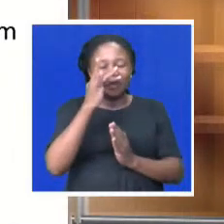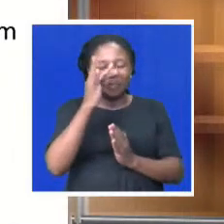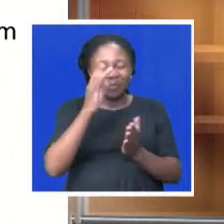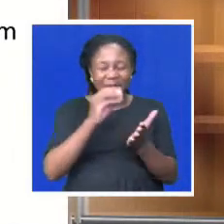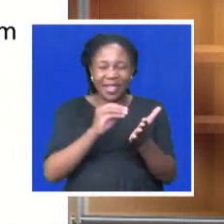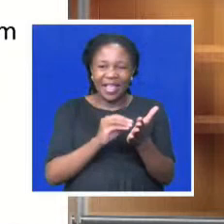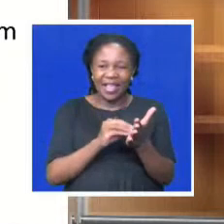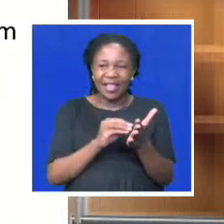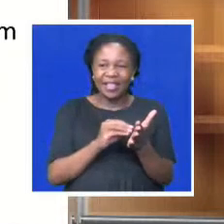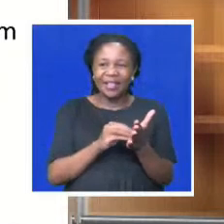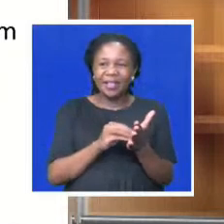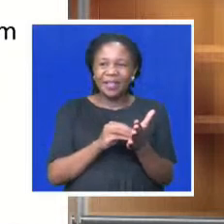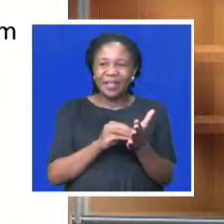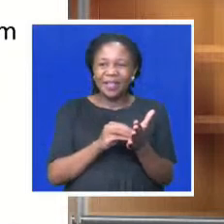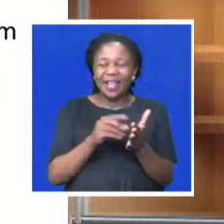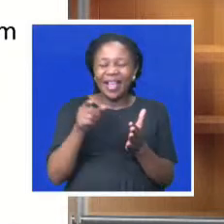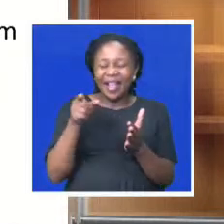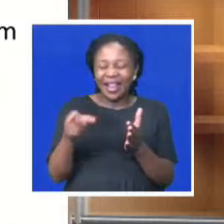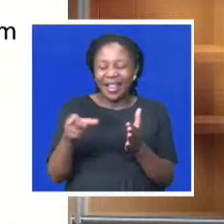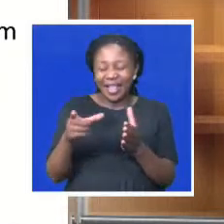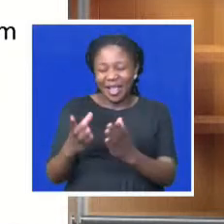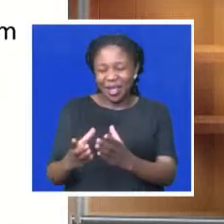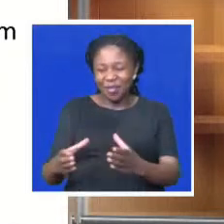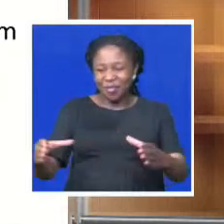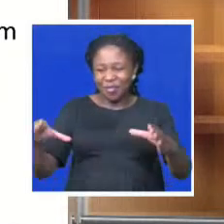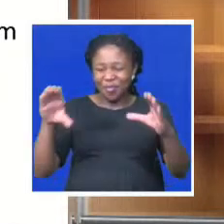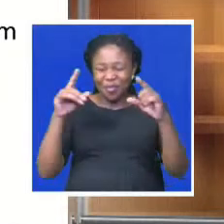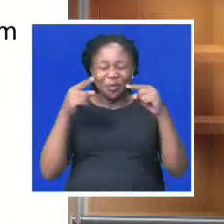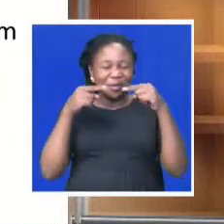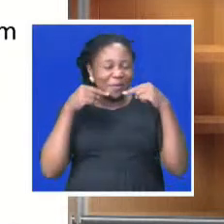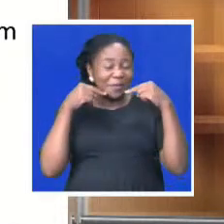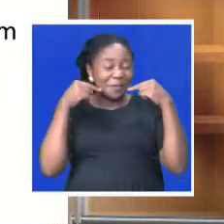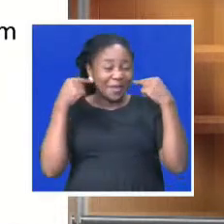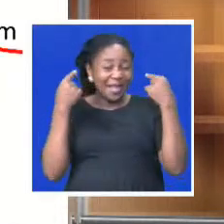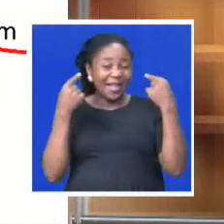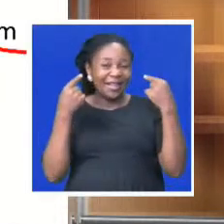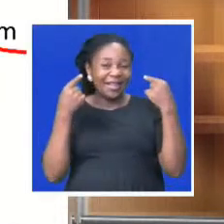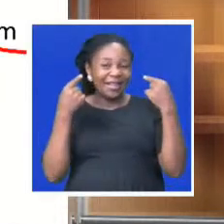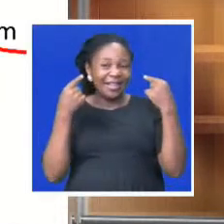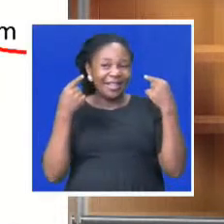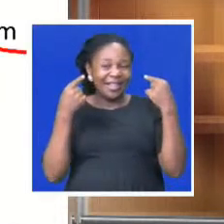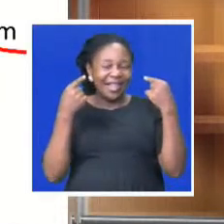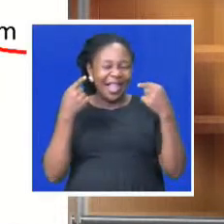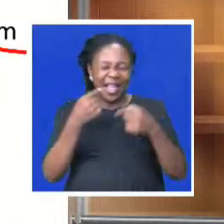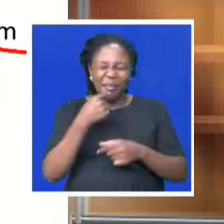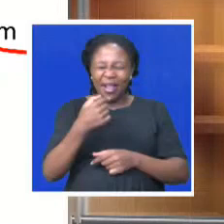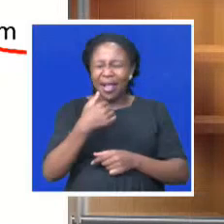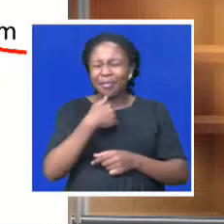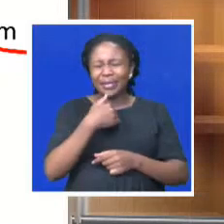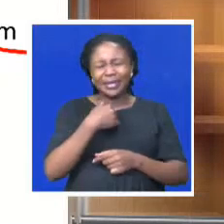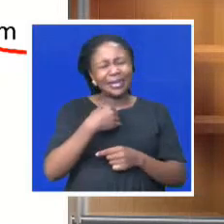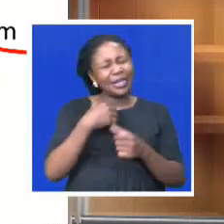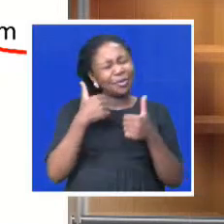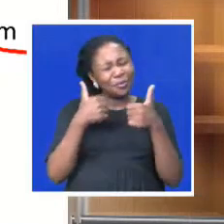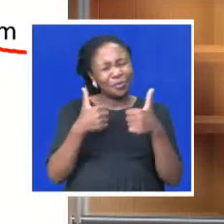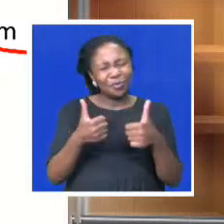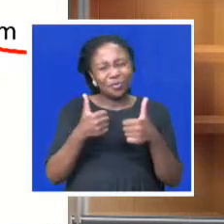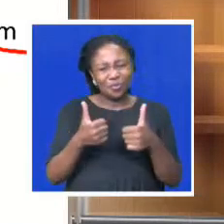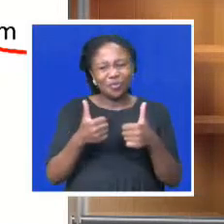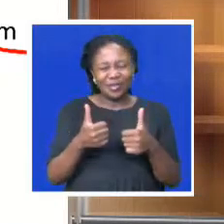pot grinned with delight. "I am not useless. I